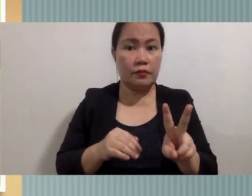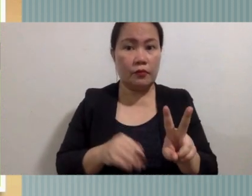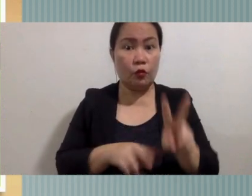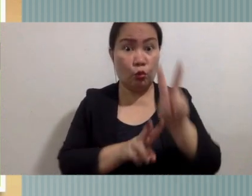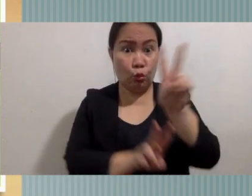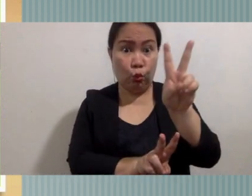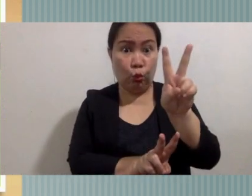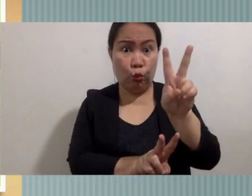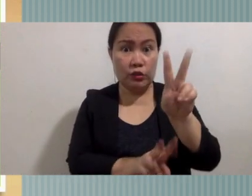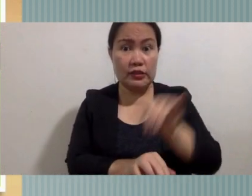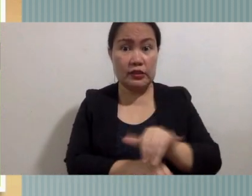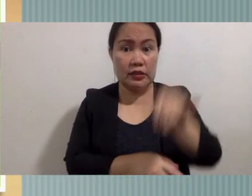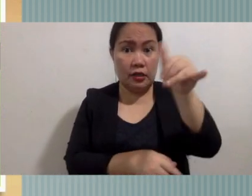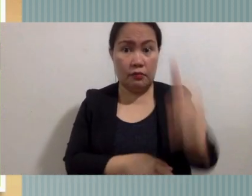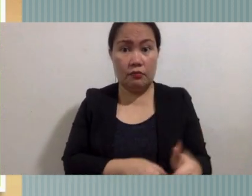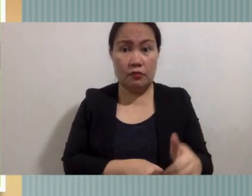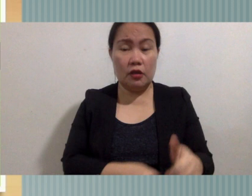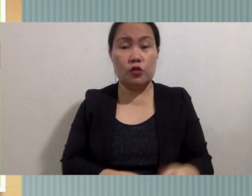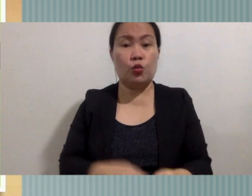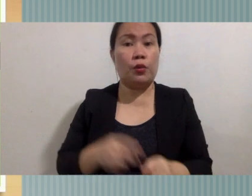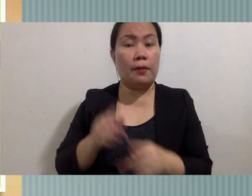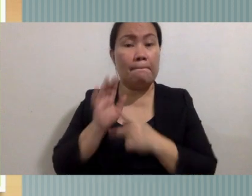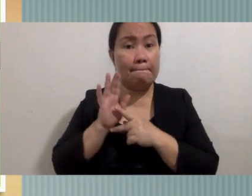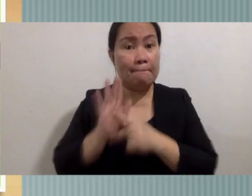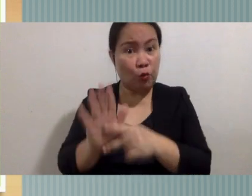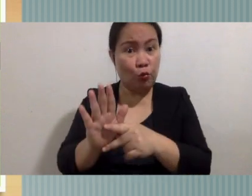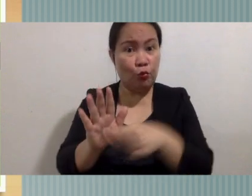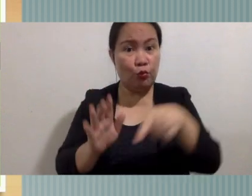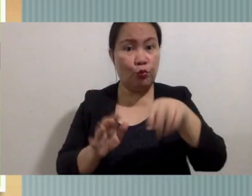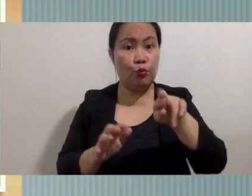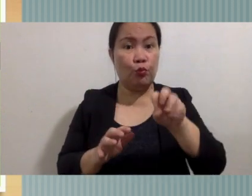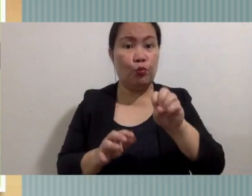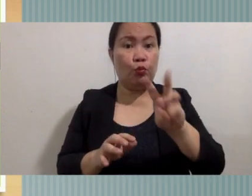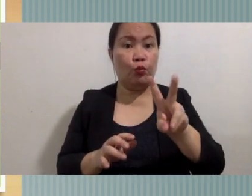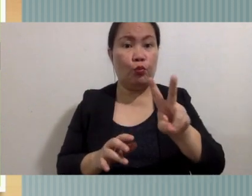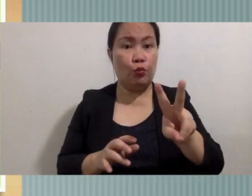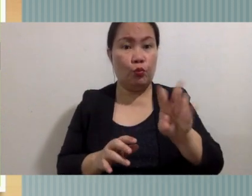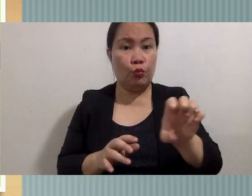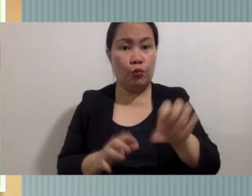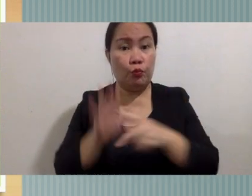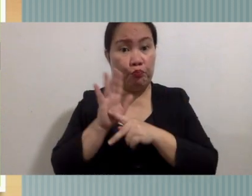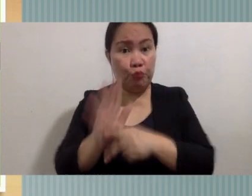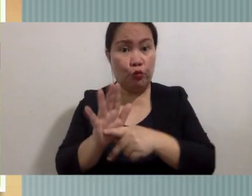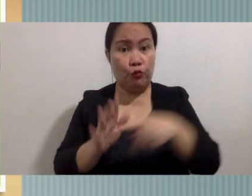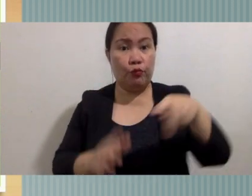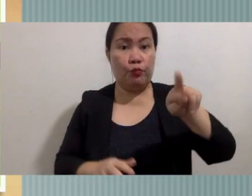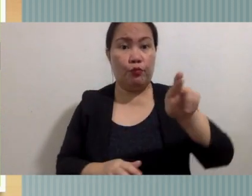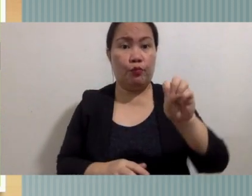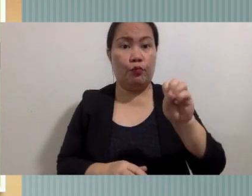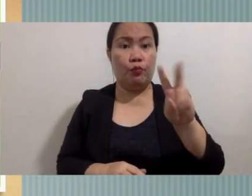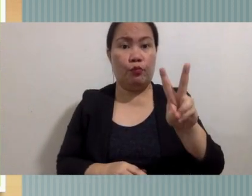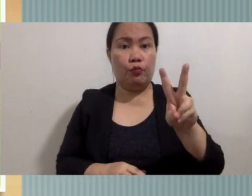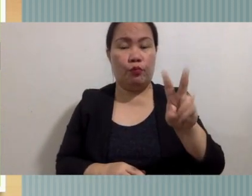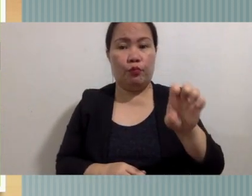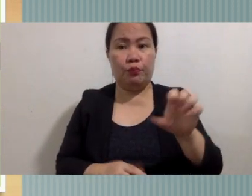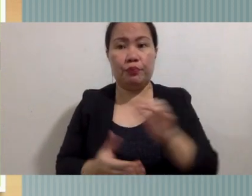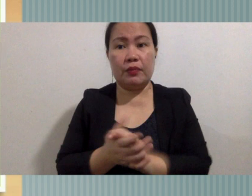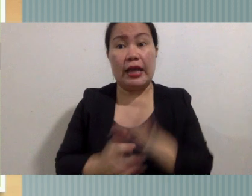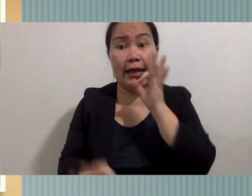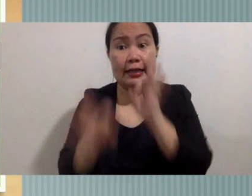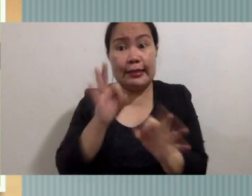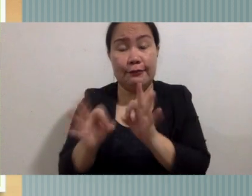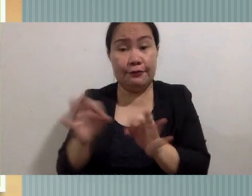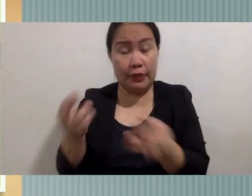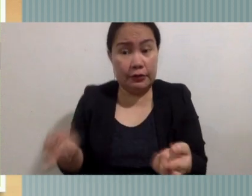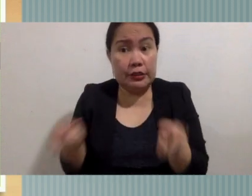over 2, that is equal to 2. So, we prove, so kung mapapansin nyo, dito, sabi